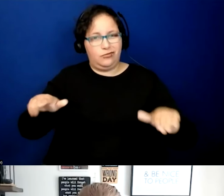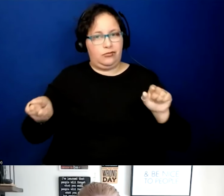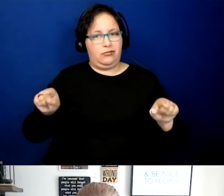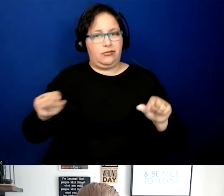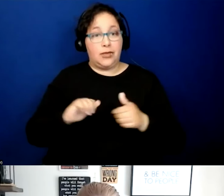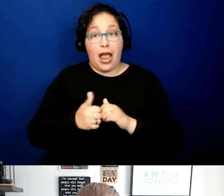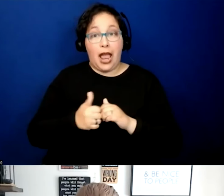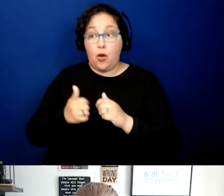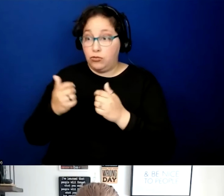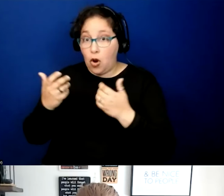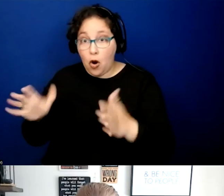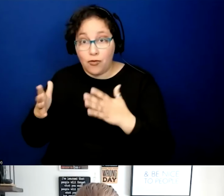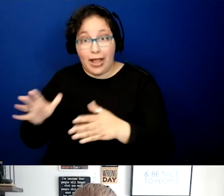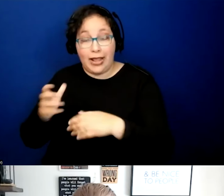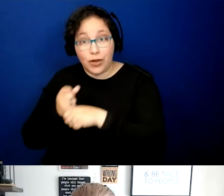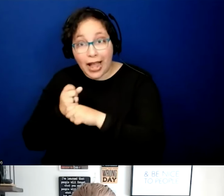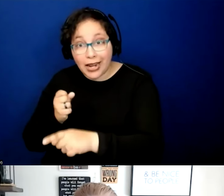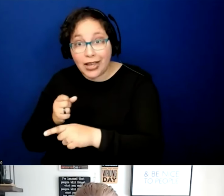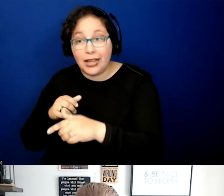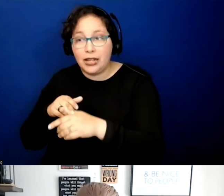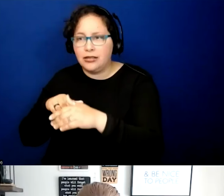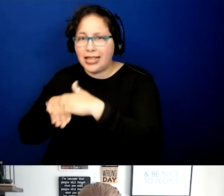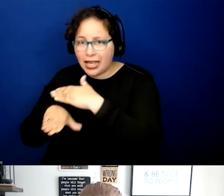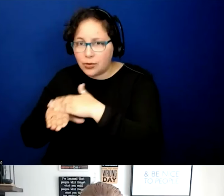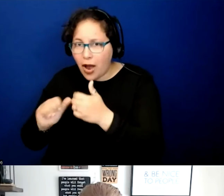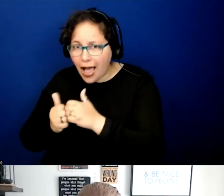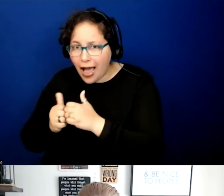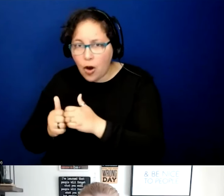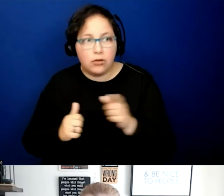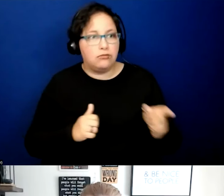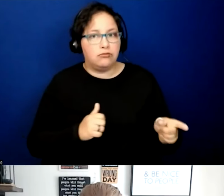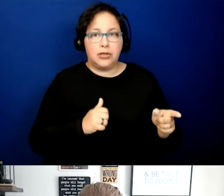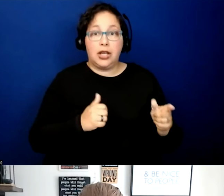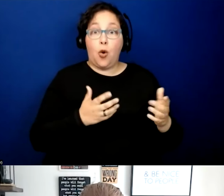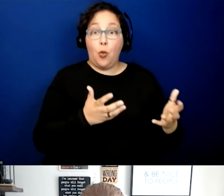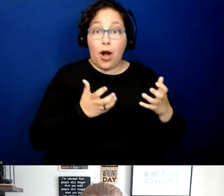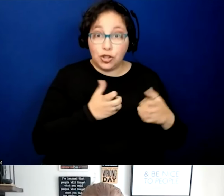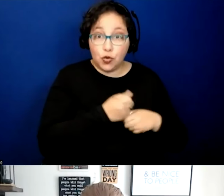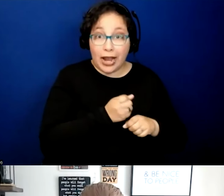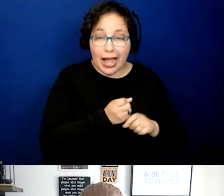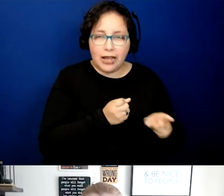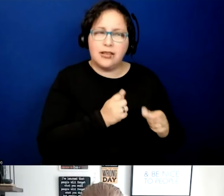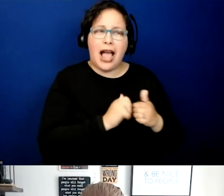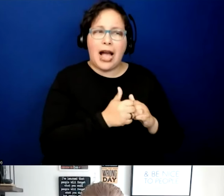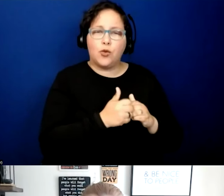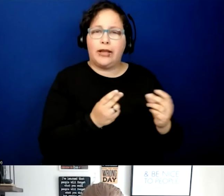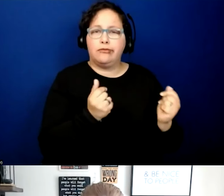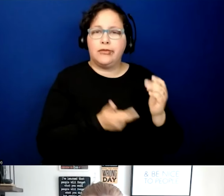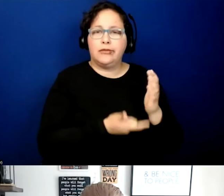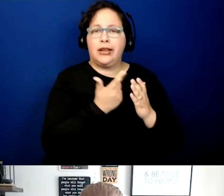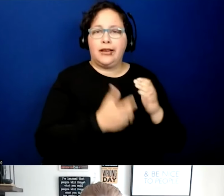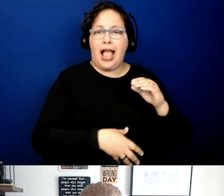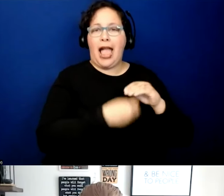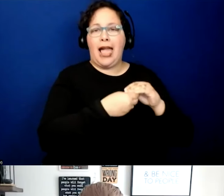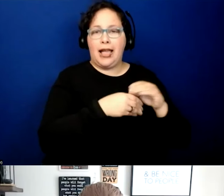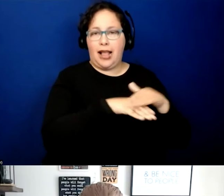make the things that everyone is creating accessible, but also how do we create tools that are actually accessible so that folks with